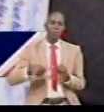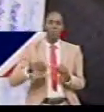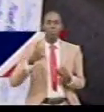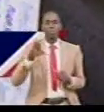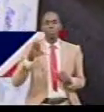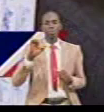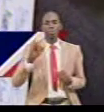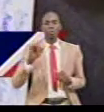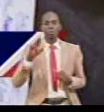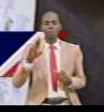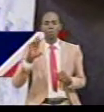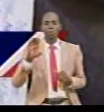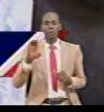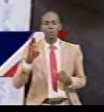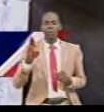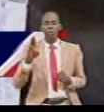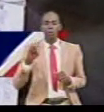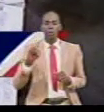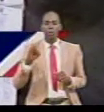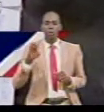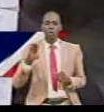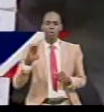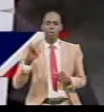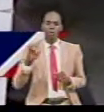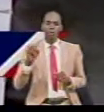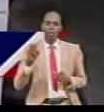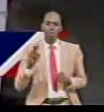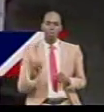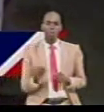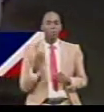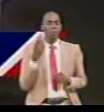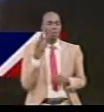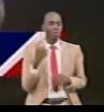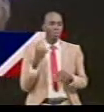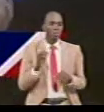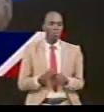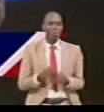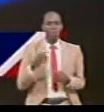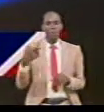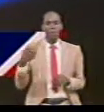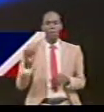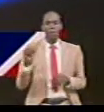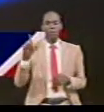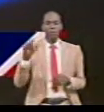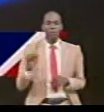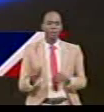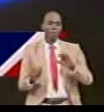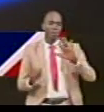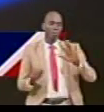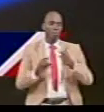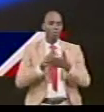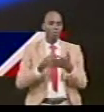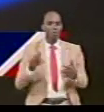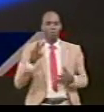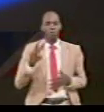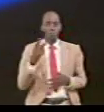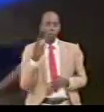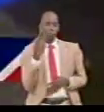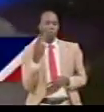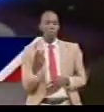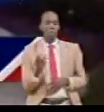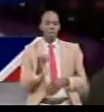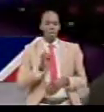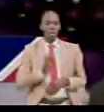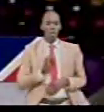It says in Galatians chapter 5, reading from verse 2, behold, I, Paul,